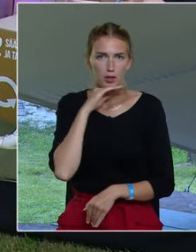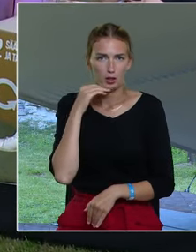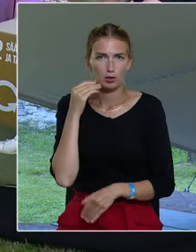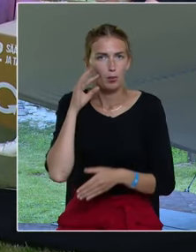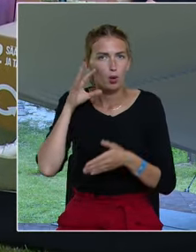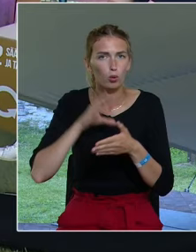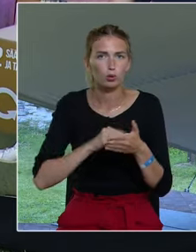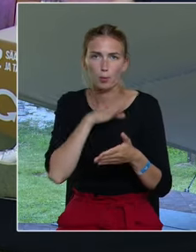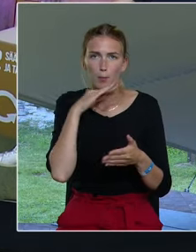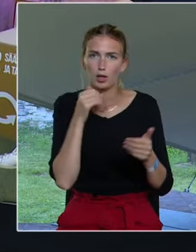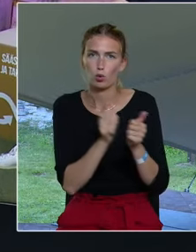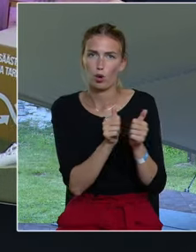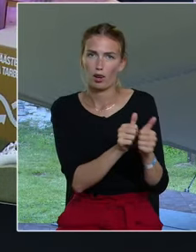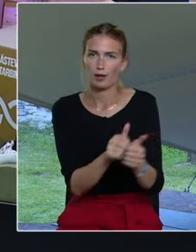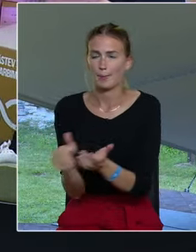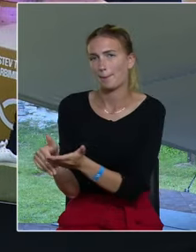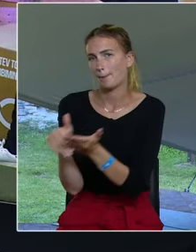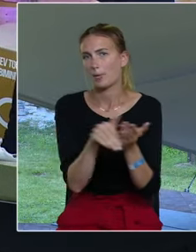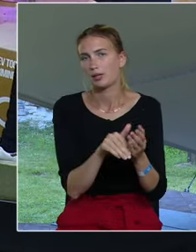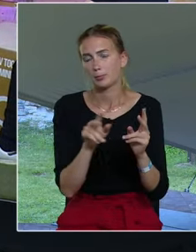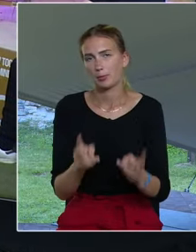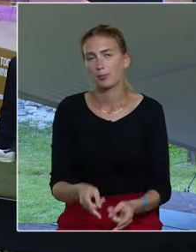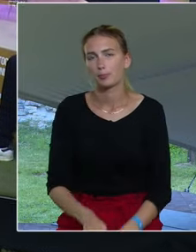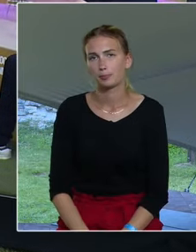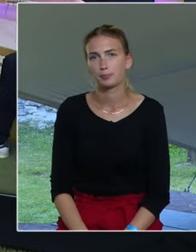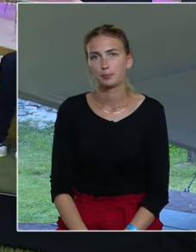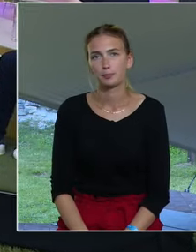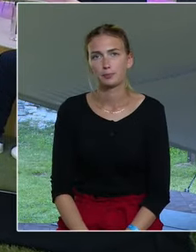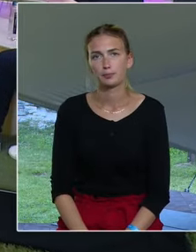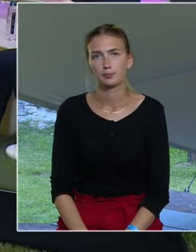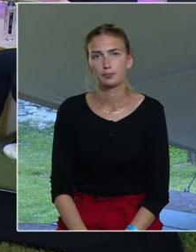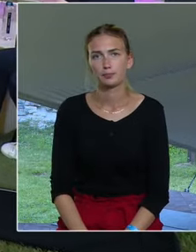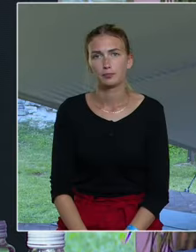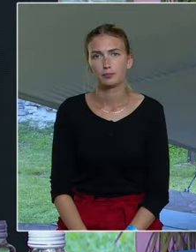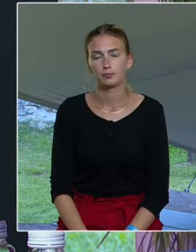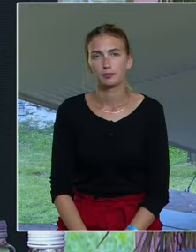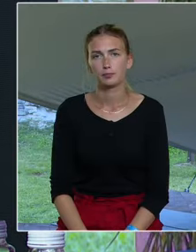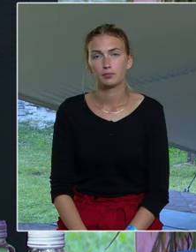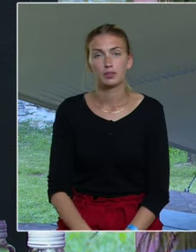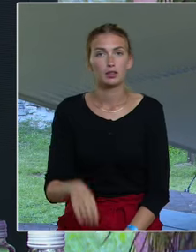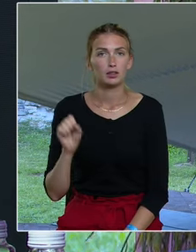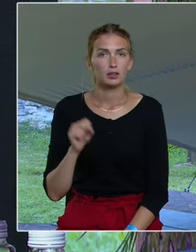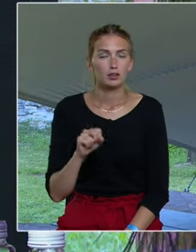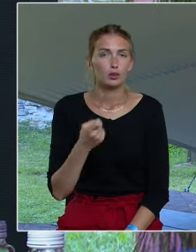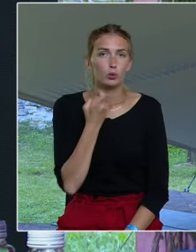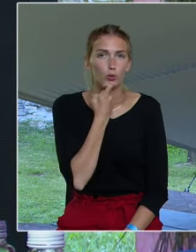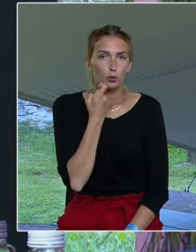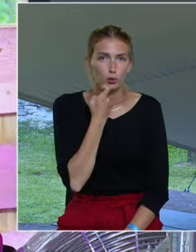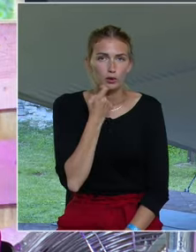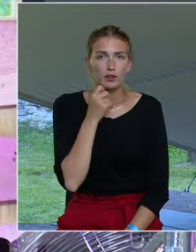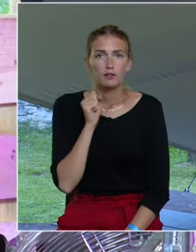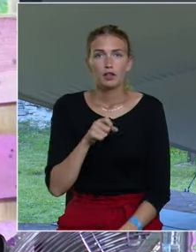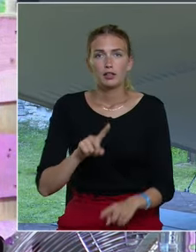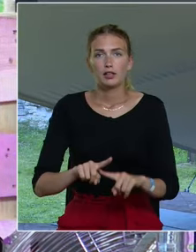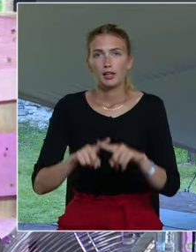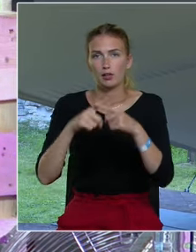of colleagues of mine as well, so that would be great. Indrek. Yeah, it's interesting how the same technologies